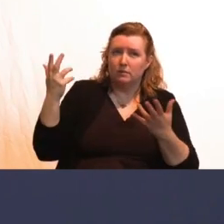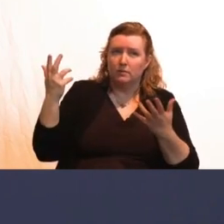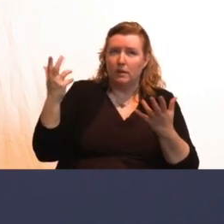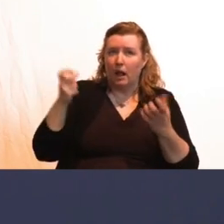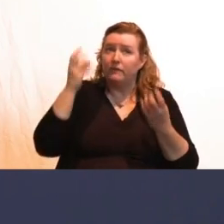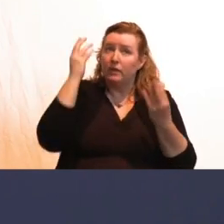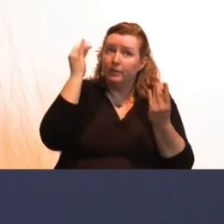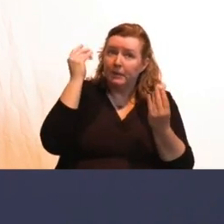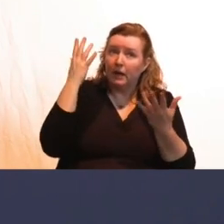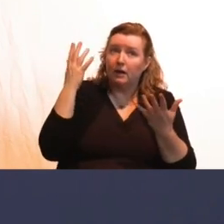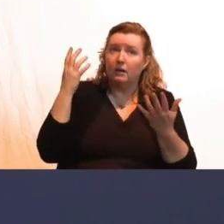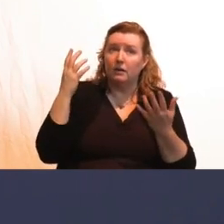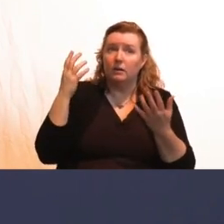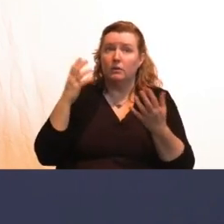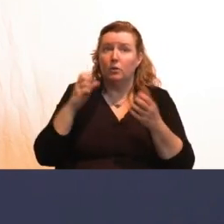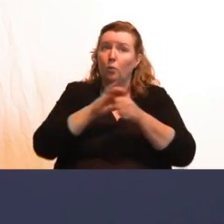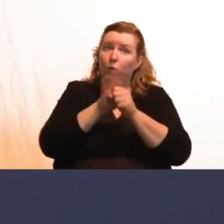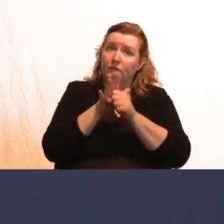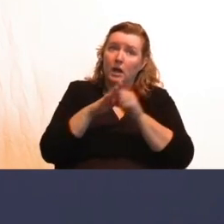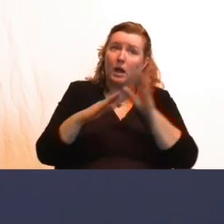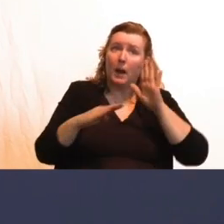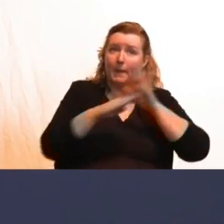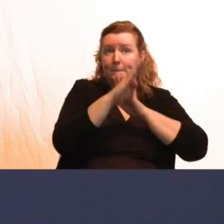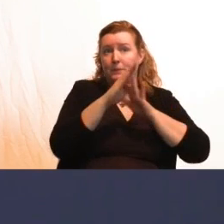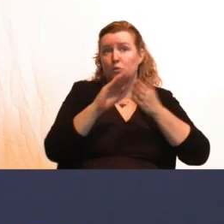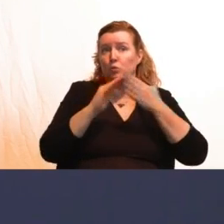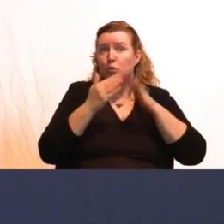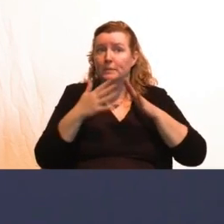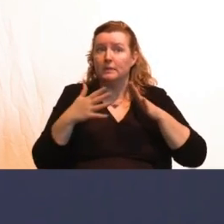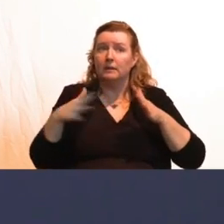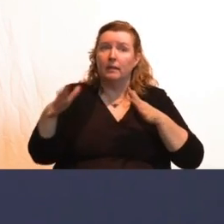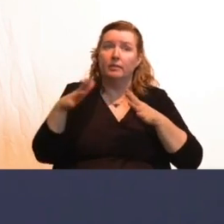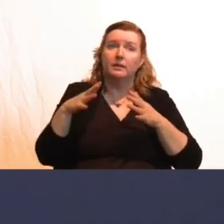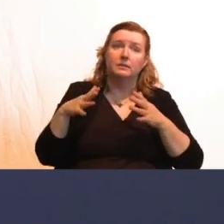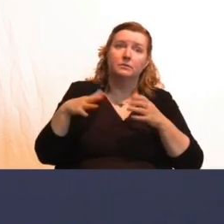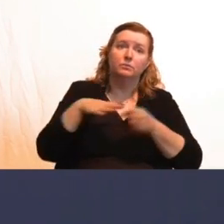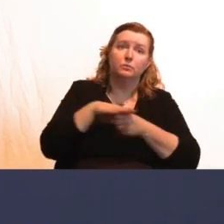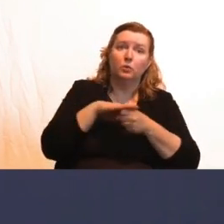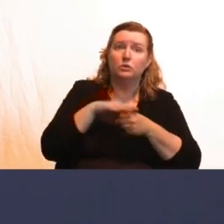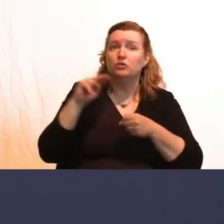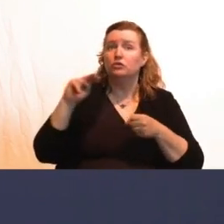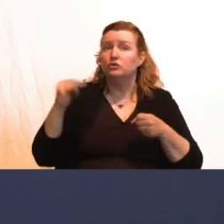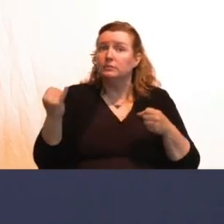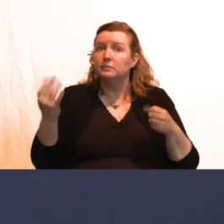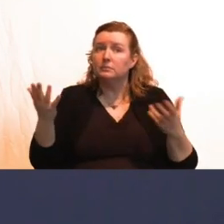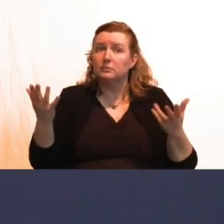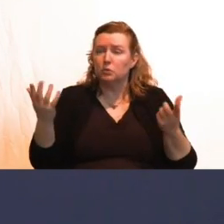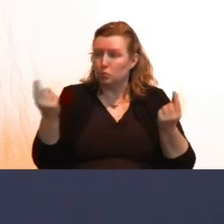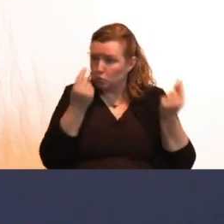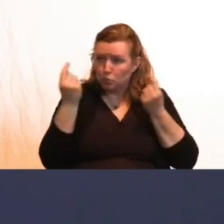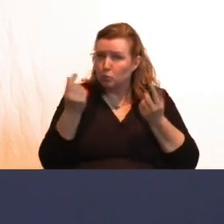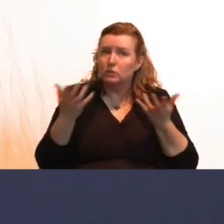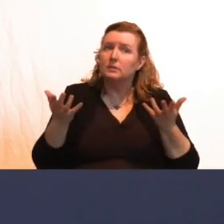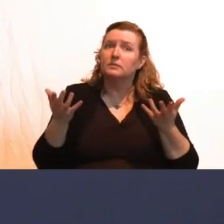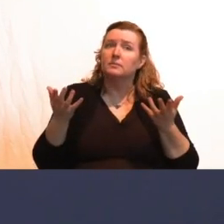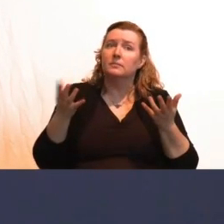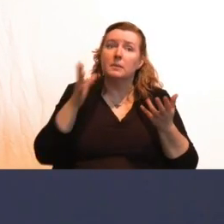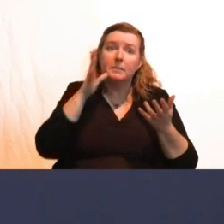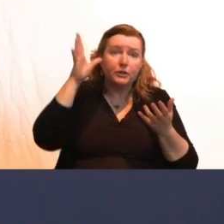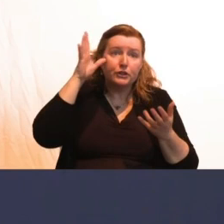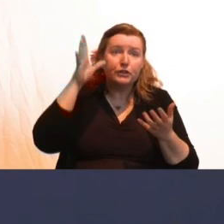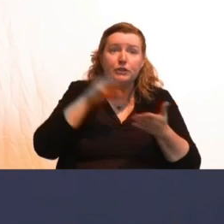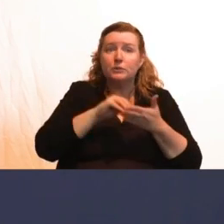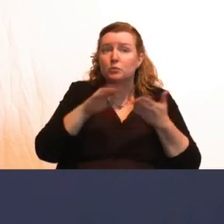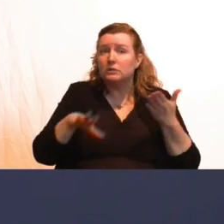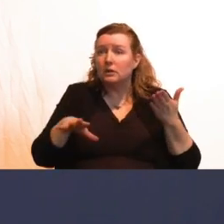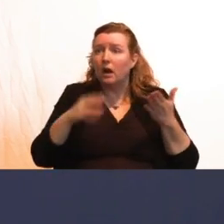Jersey? And what do you want parents and students to keep in mind as well with regard to this? And finally, you've touched